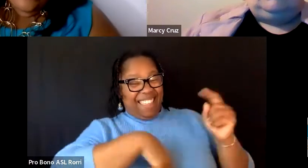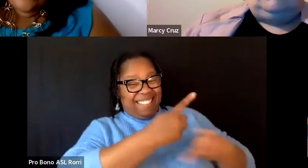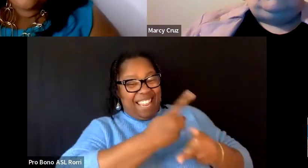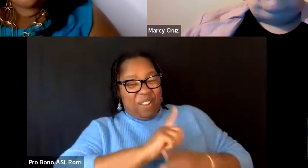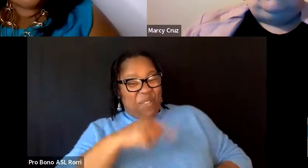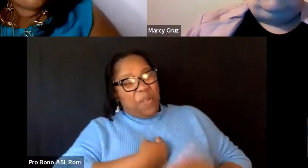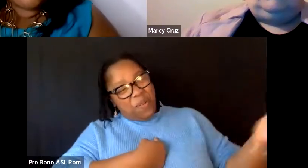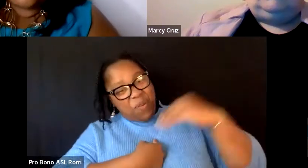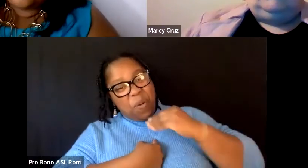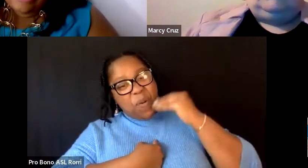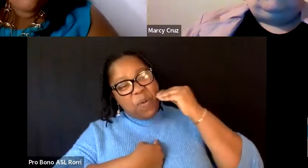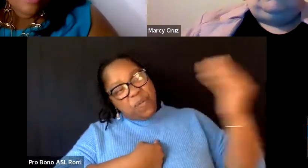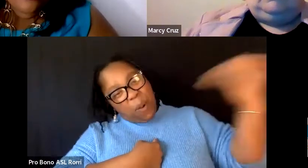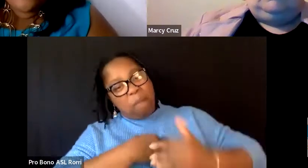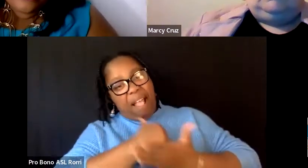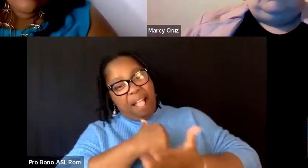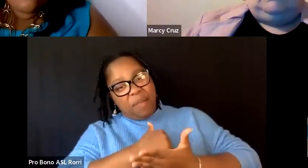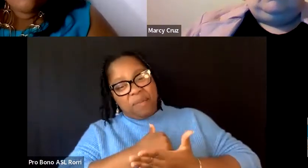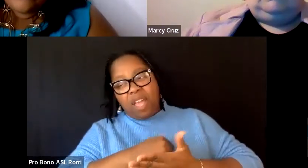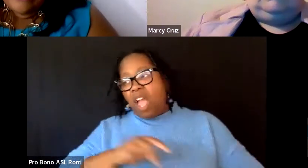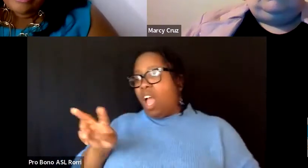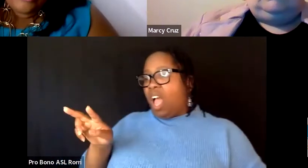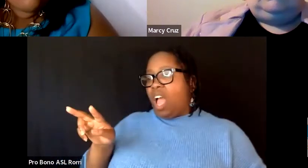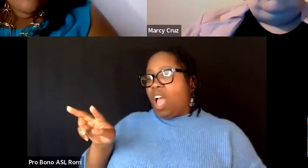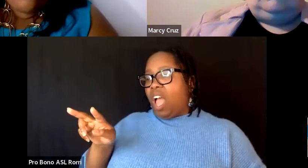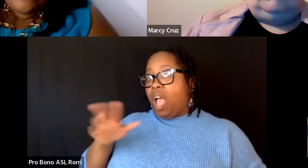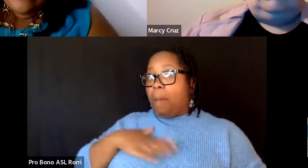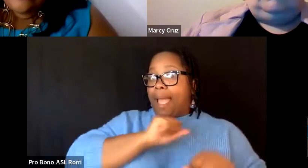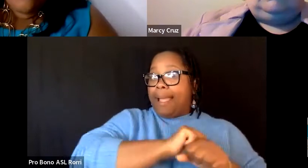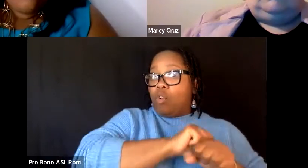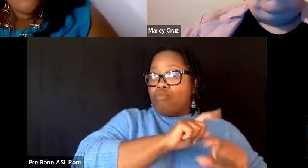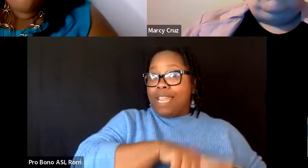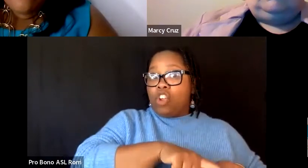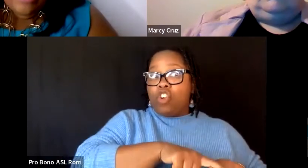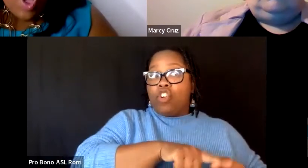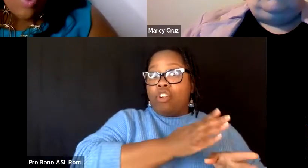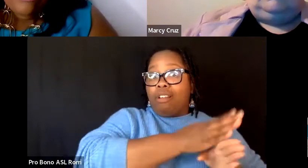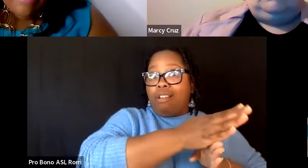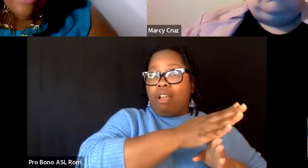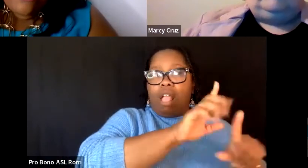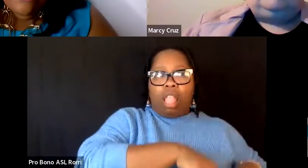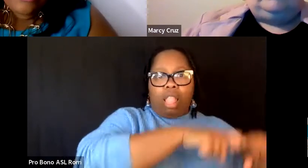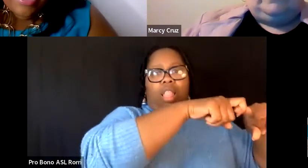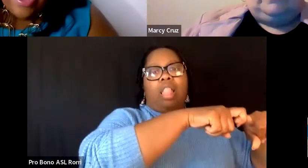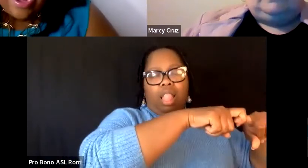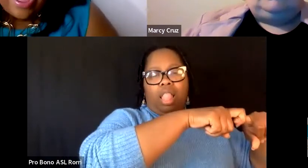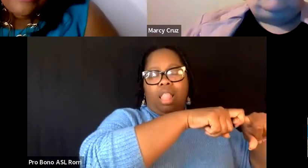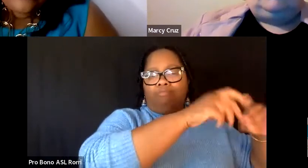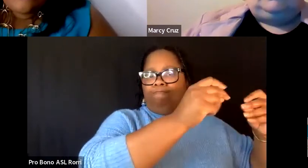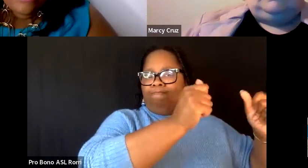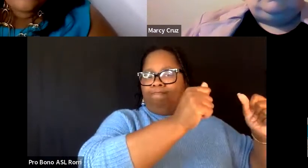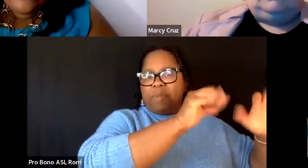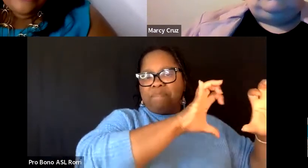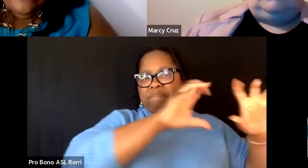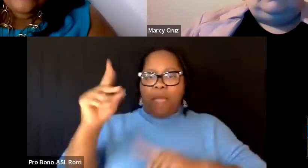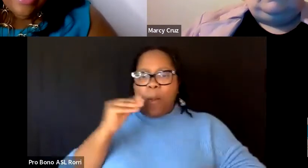So I had to stop my career abruptly, move back home to Baton Rouge. And I just